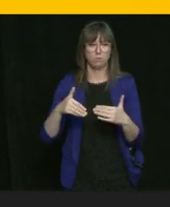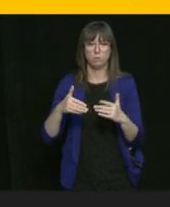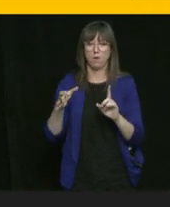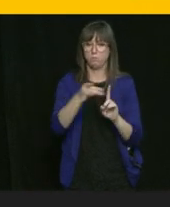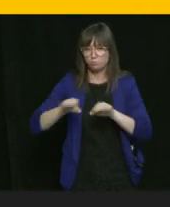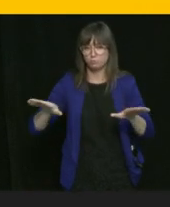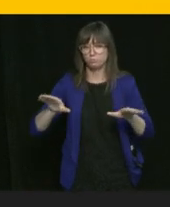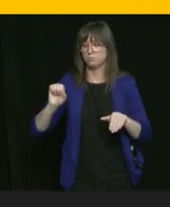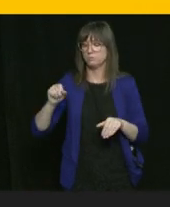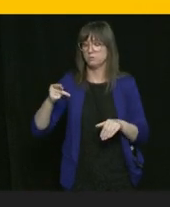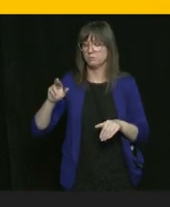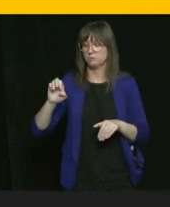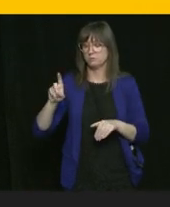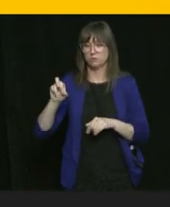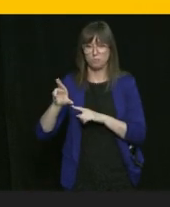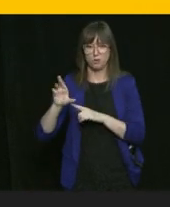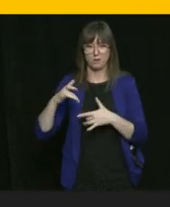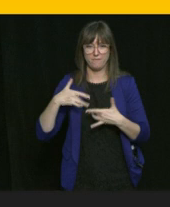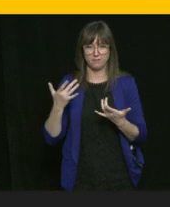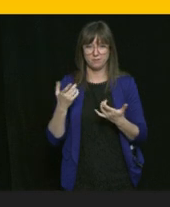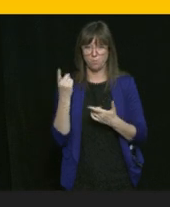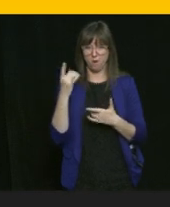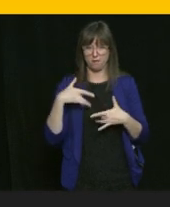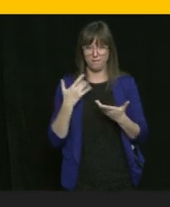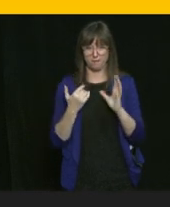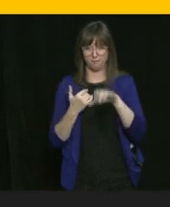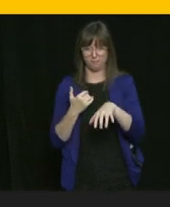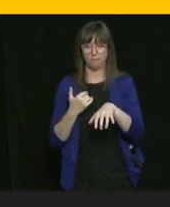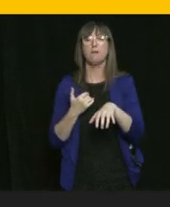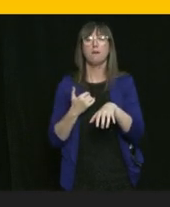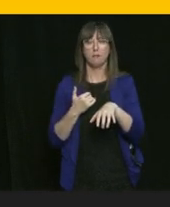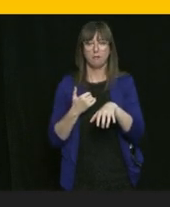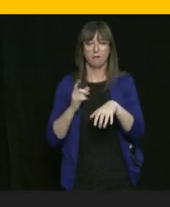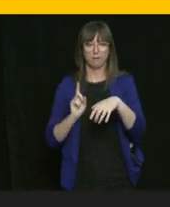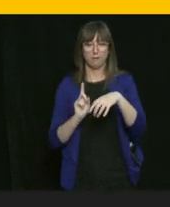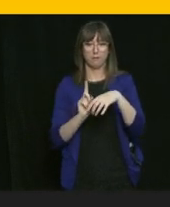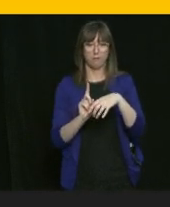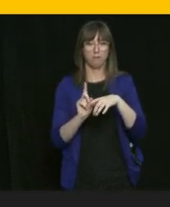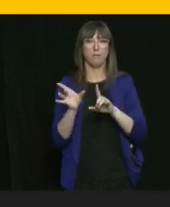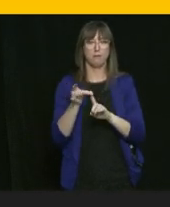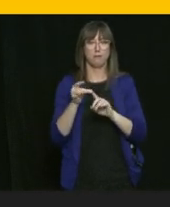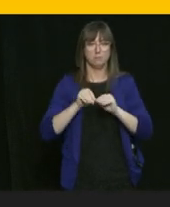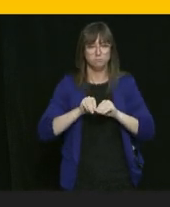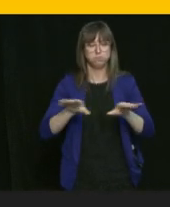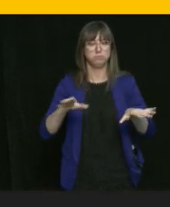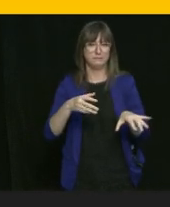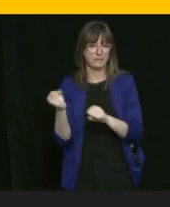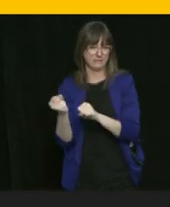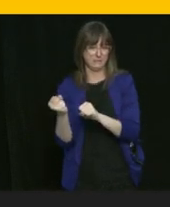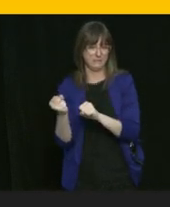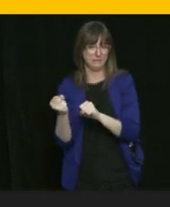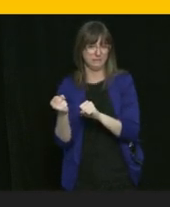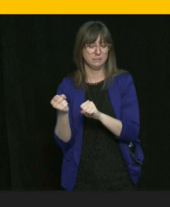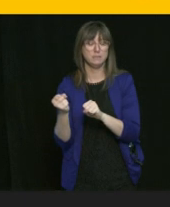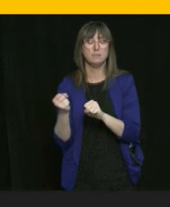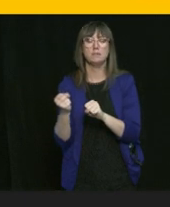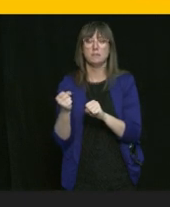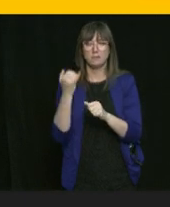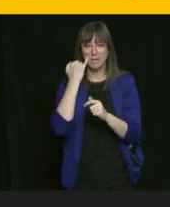health capacity. When a single event results in a large number of cases. With large numbers of